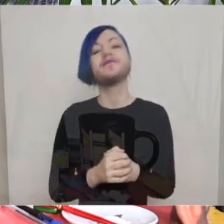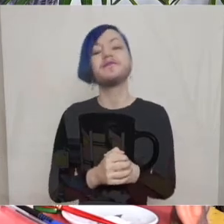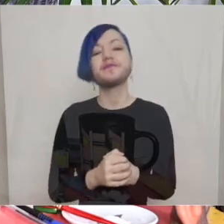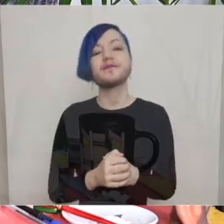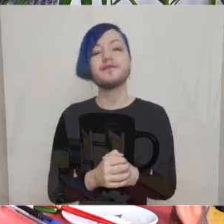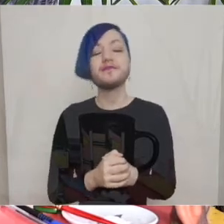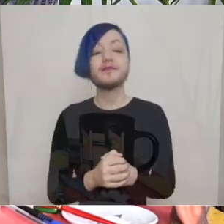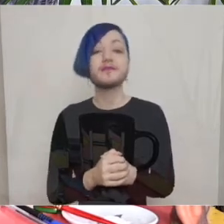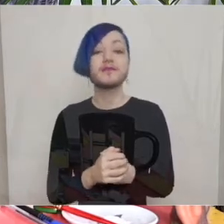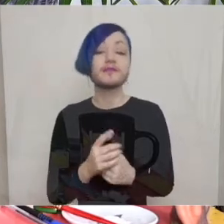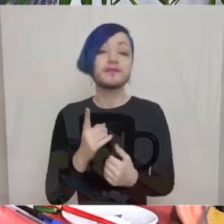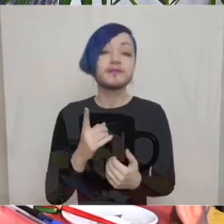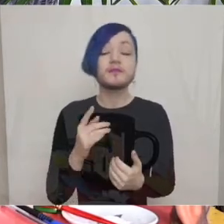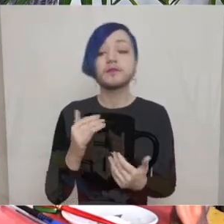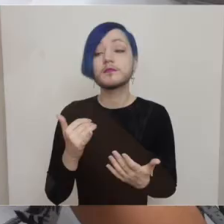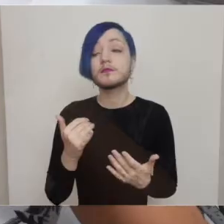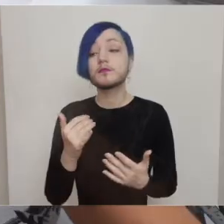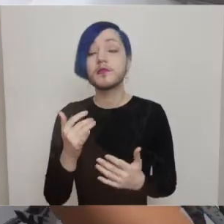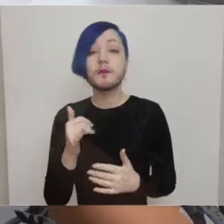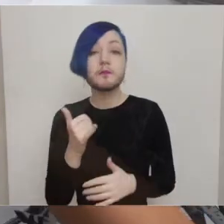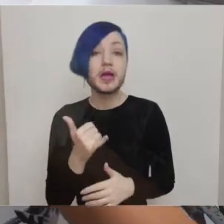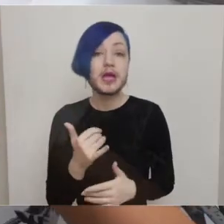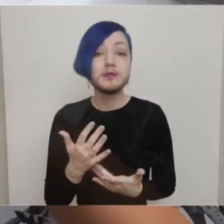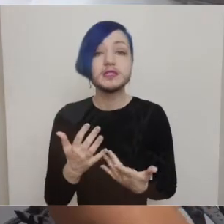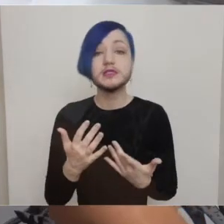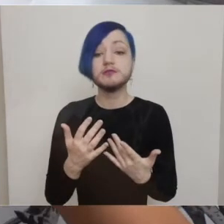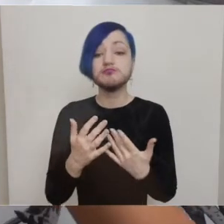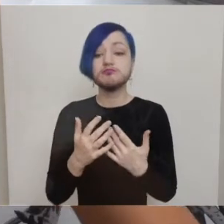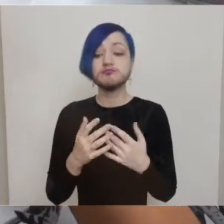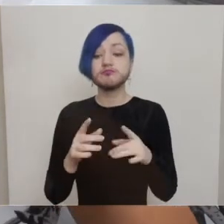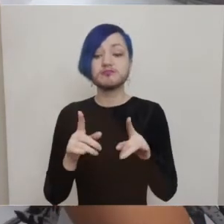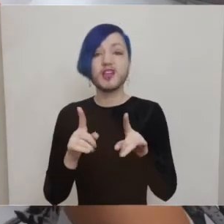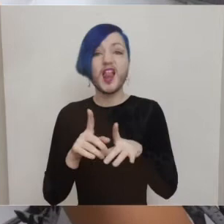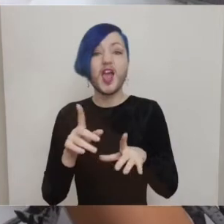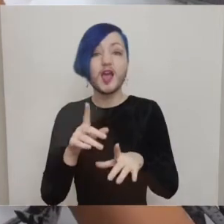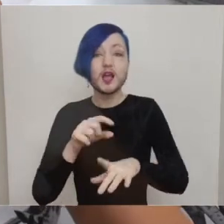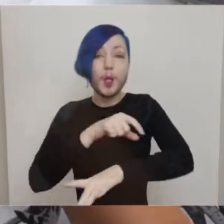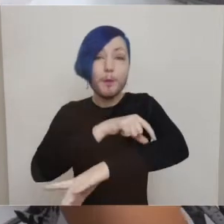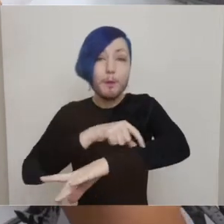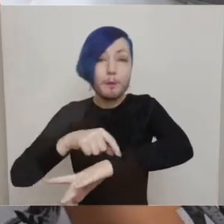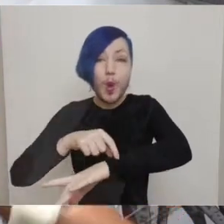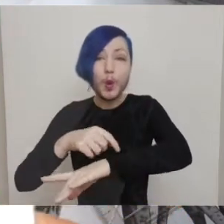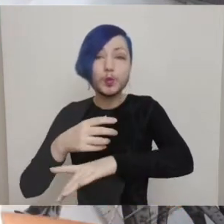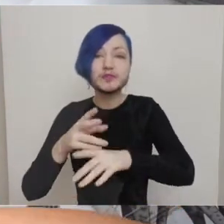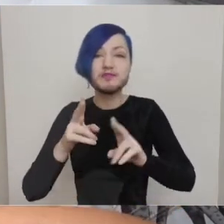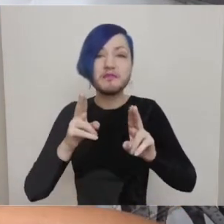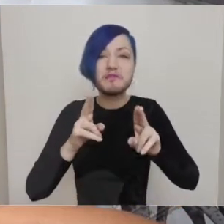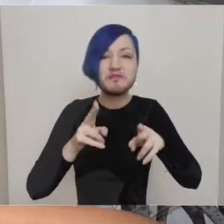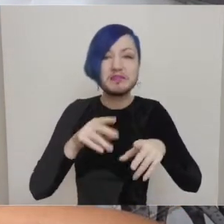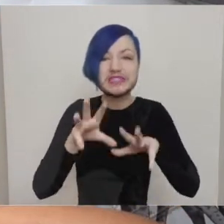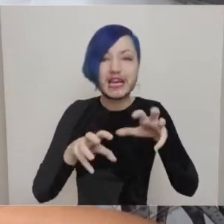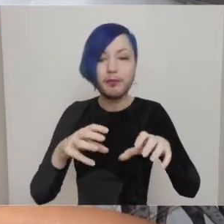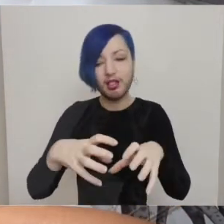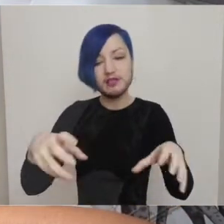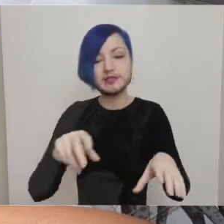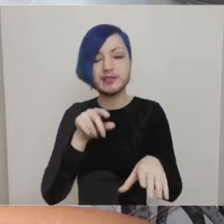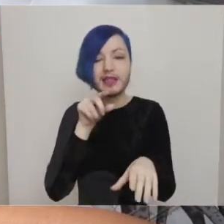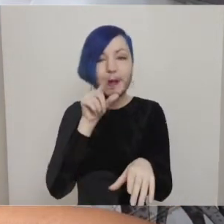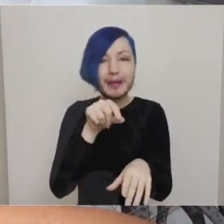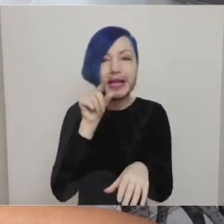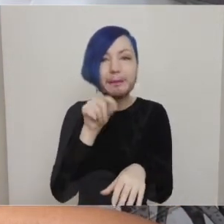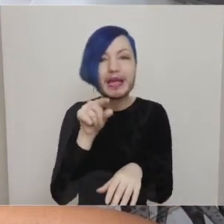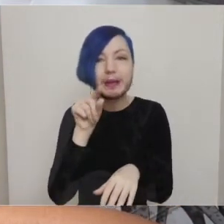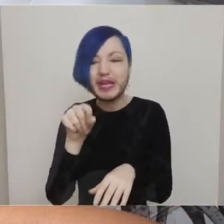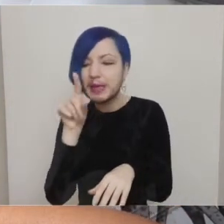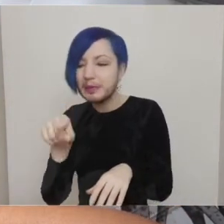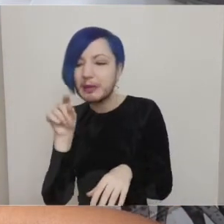but maybe they'd be able to kind of pick at the bones and carcass of something